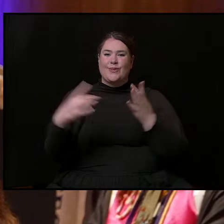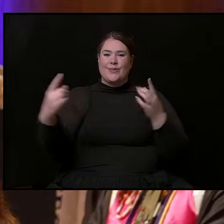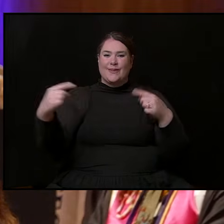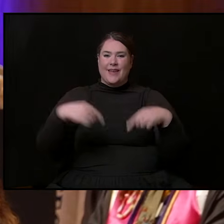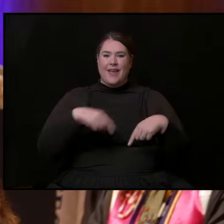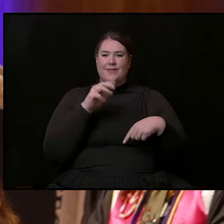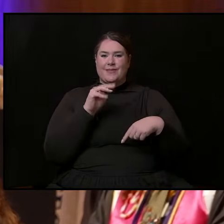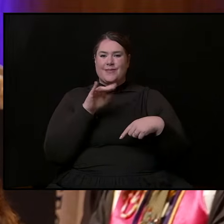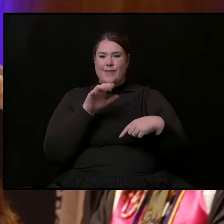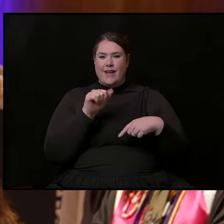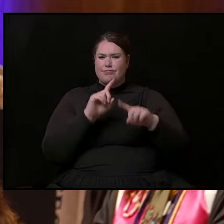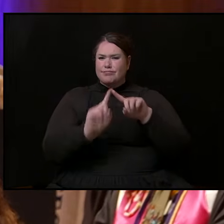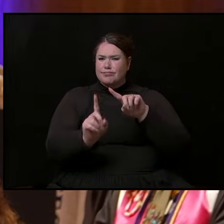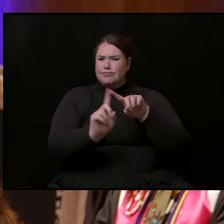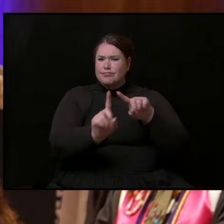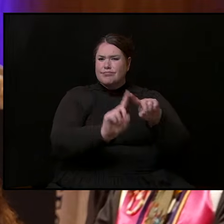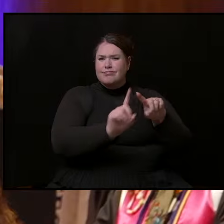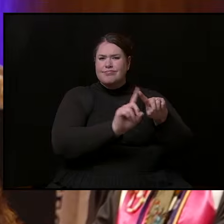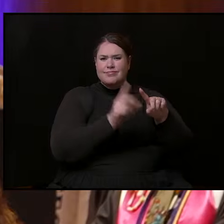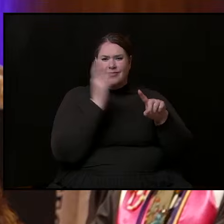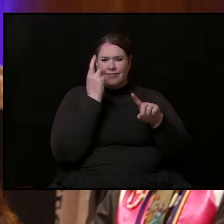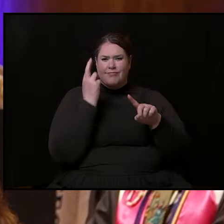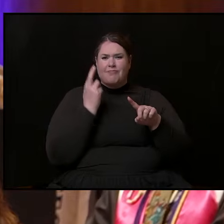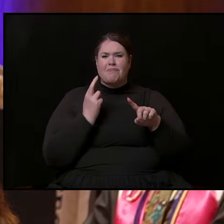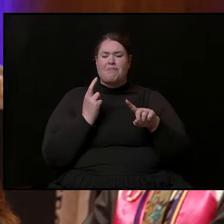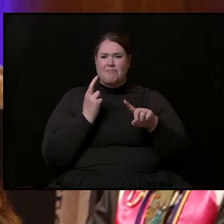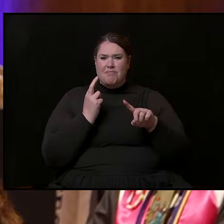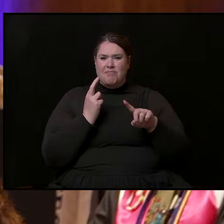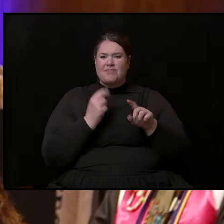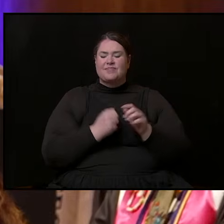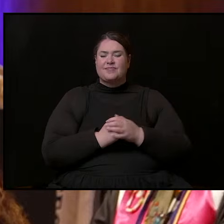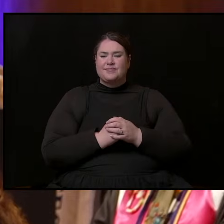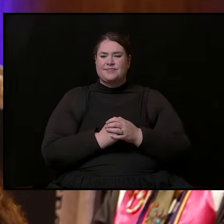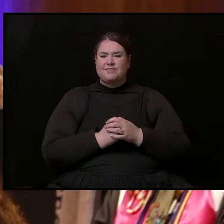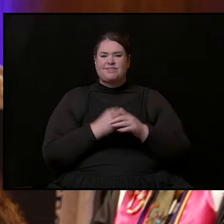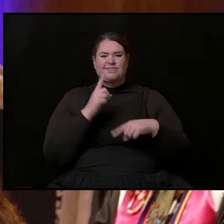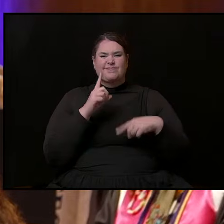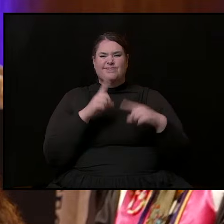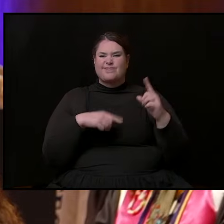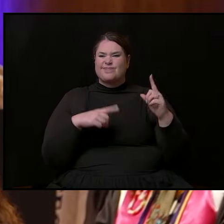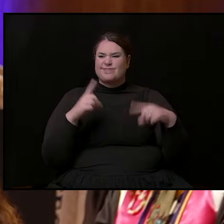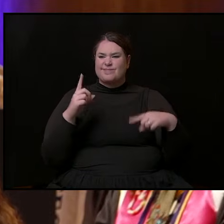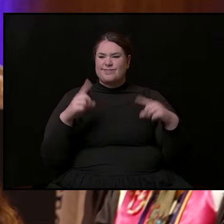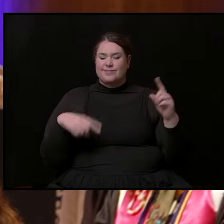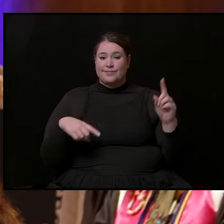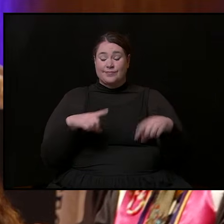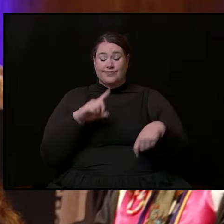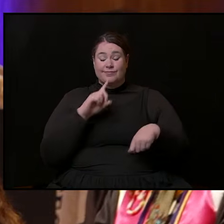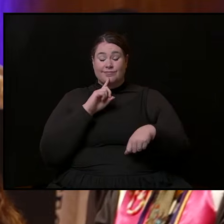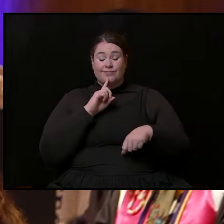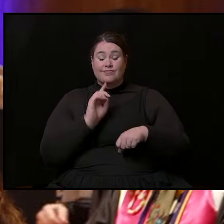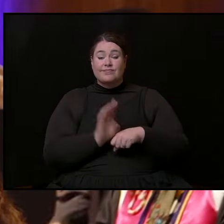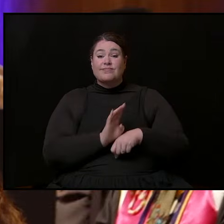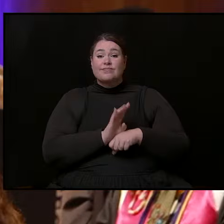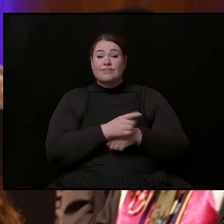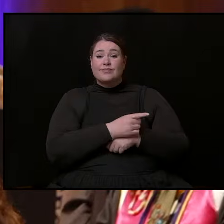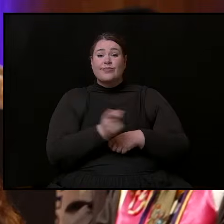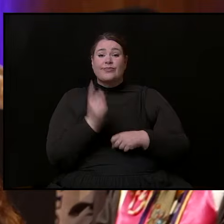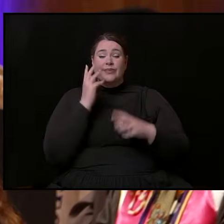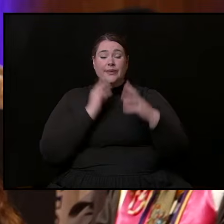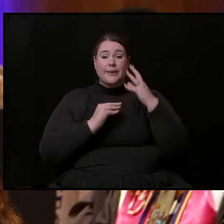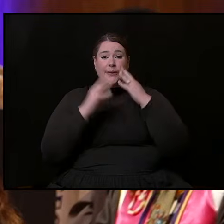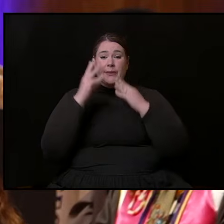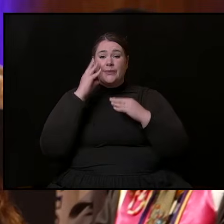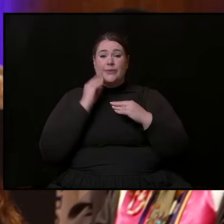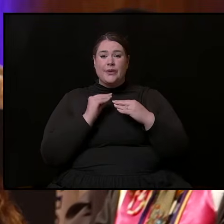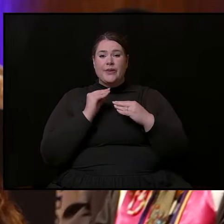MICA for many different reasons. And undoubtedly, you all experienced a